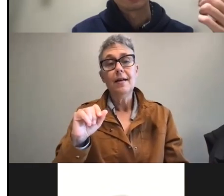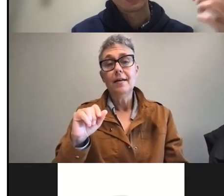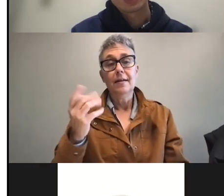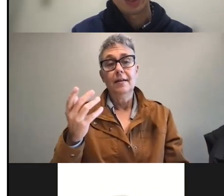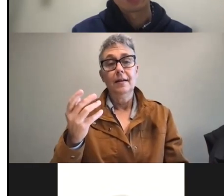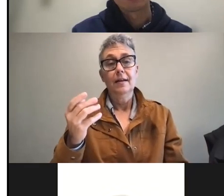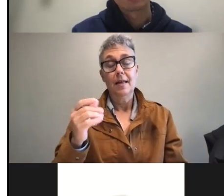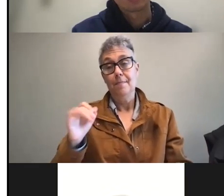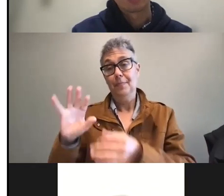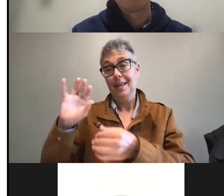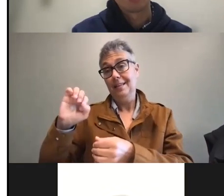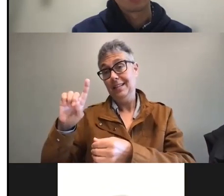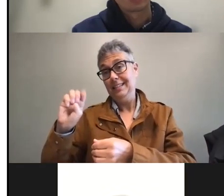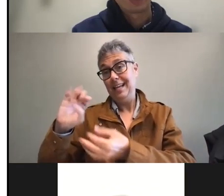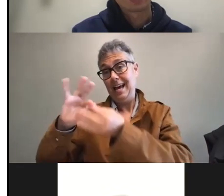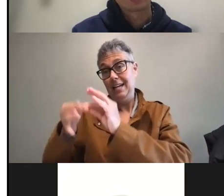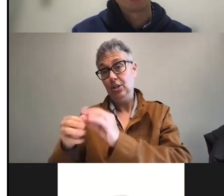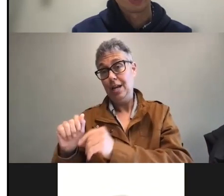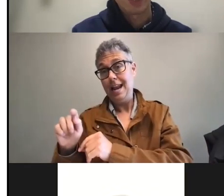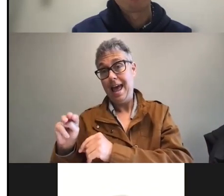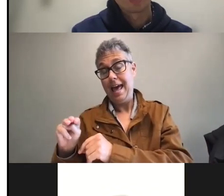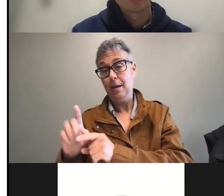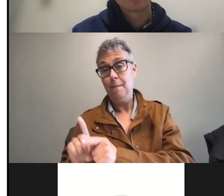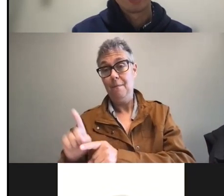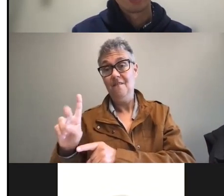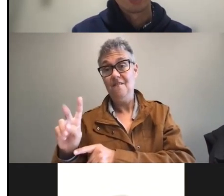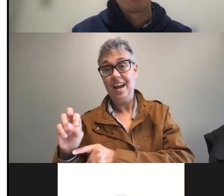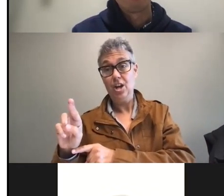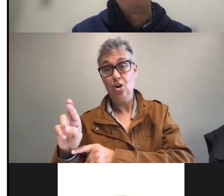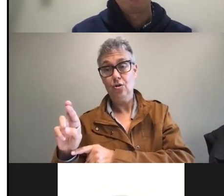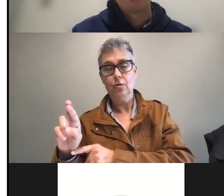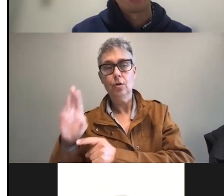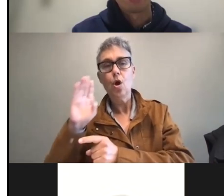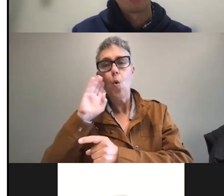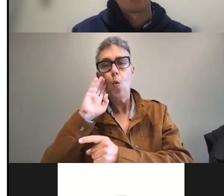so these side chain atoms, these vectors will get averaged